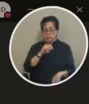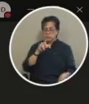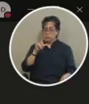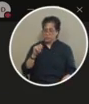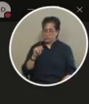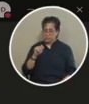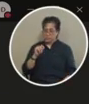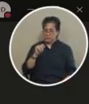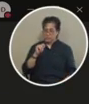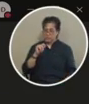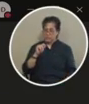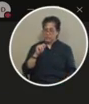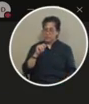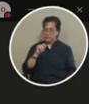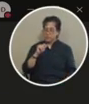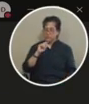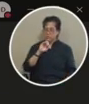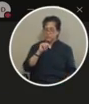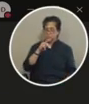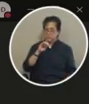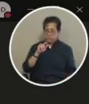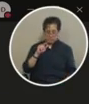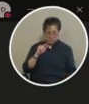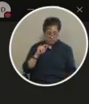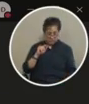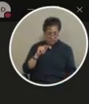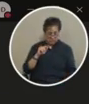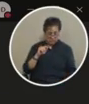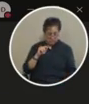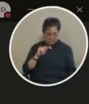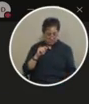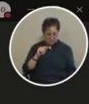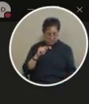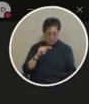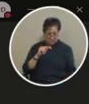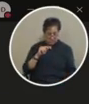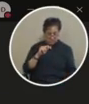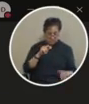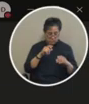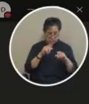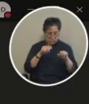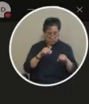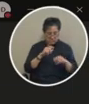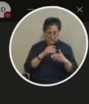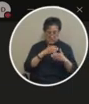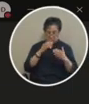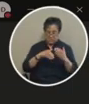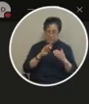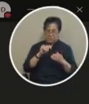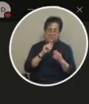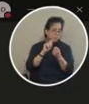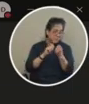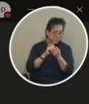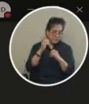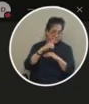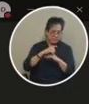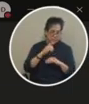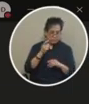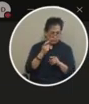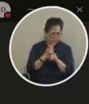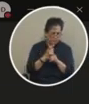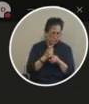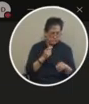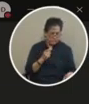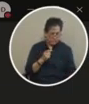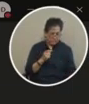capital plan that council approved, those were done so in a way that they were funded in a way that they have to be completed by a certain date, correct?